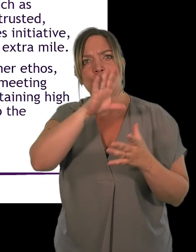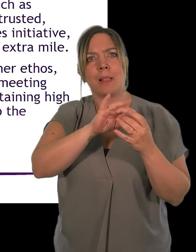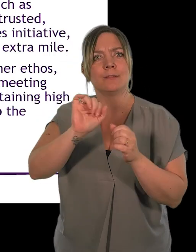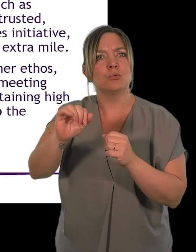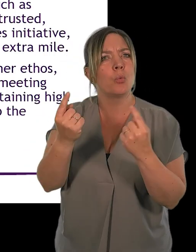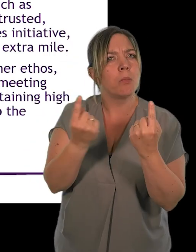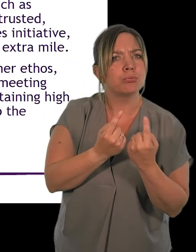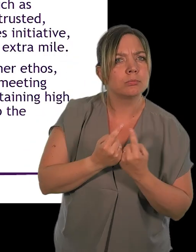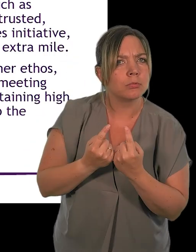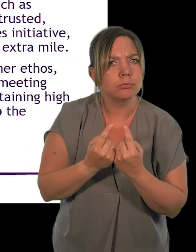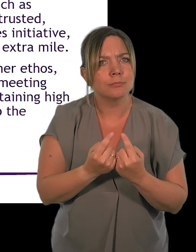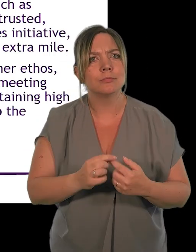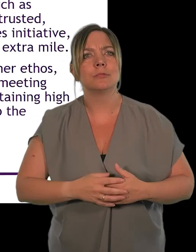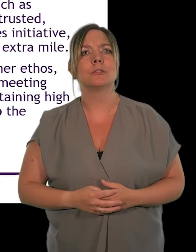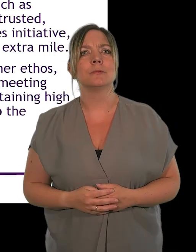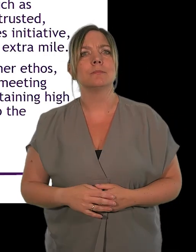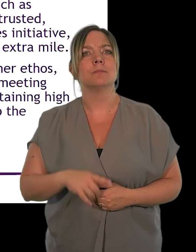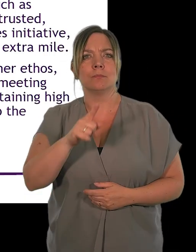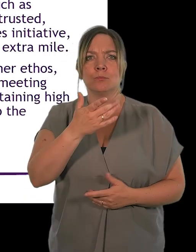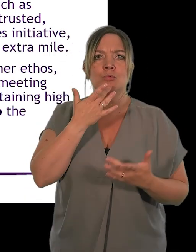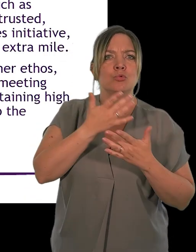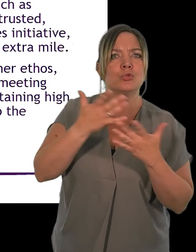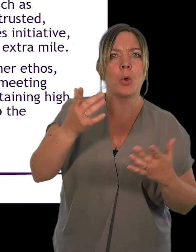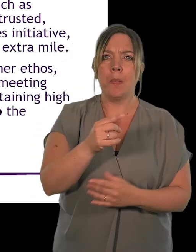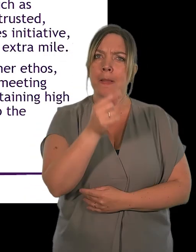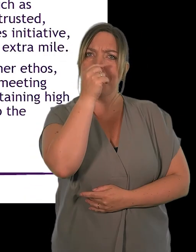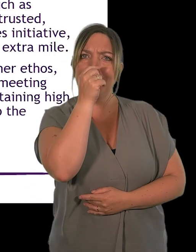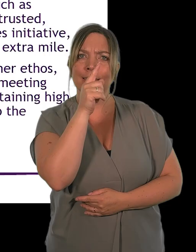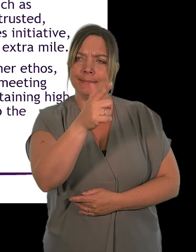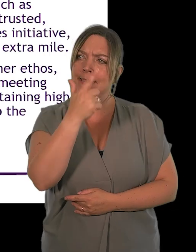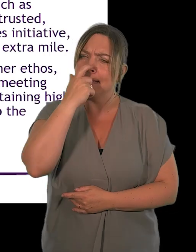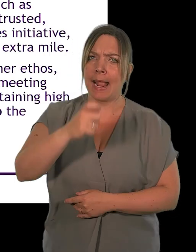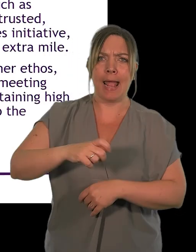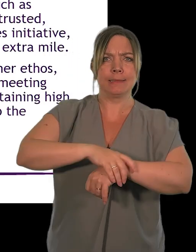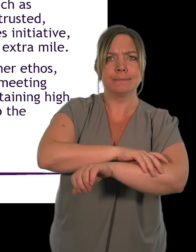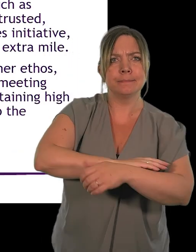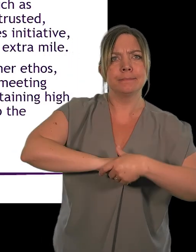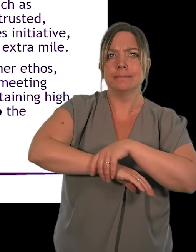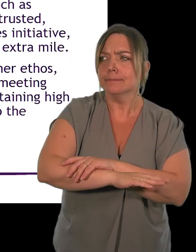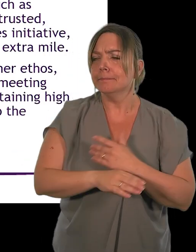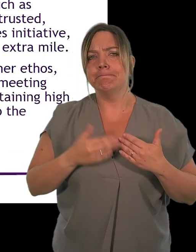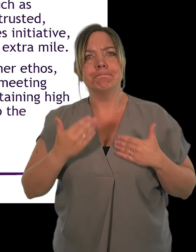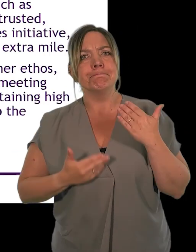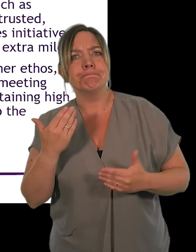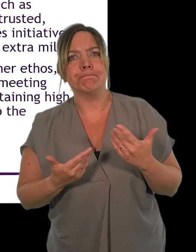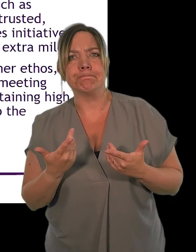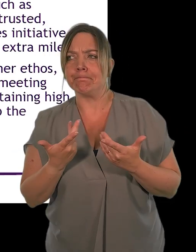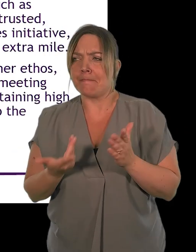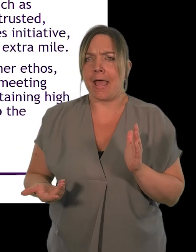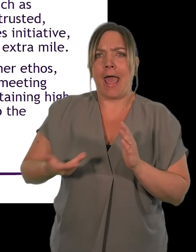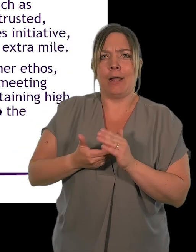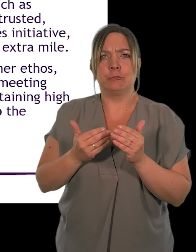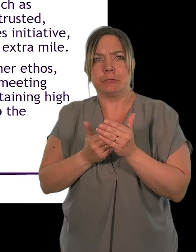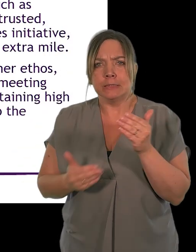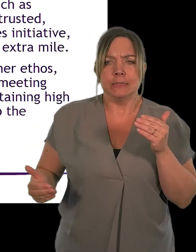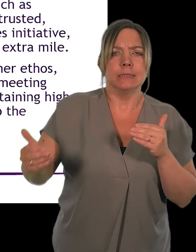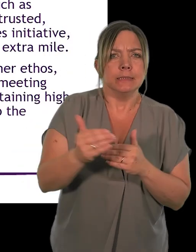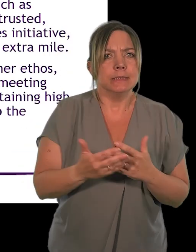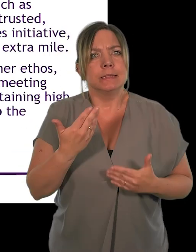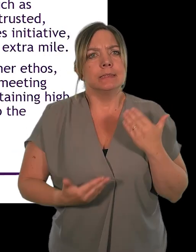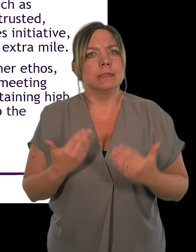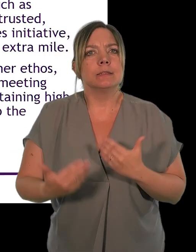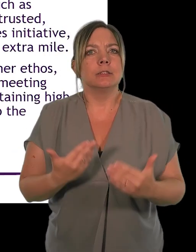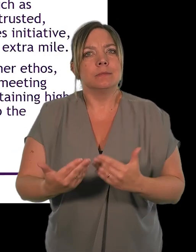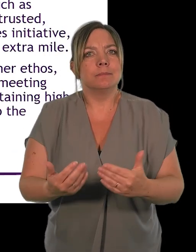required. Other points could be that you have a value alignment in terms of a